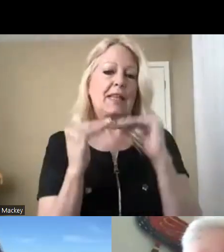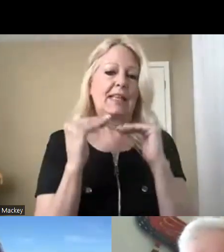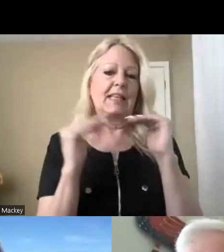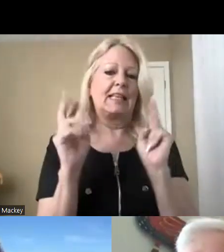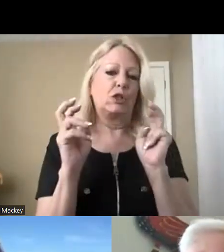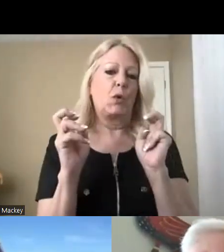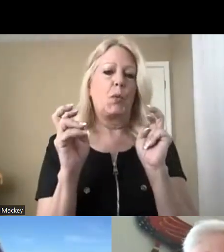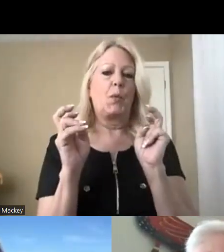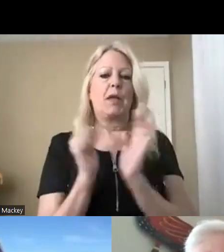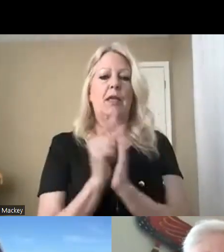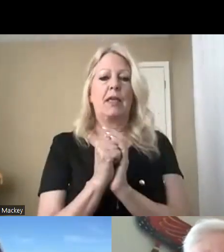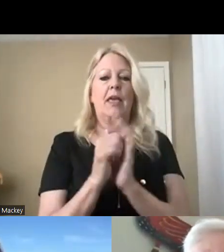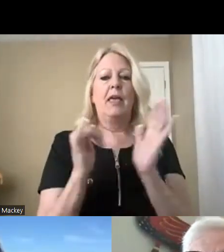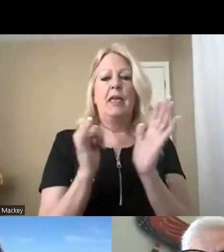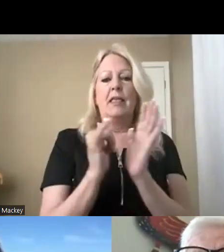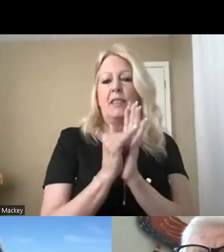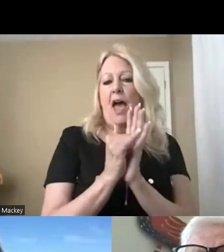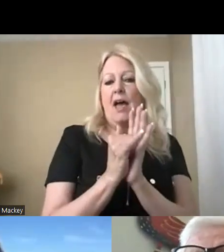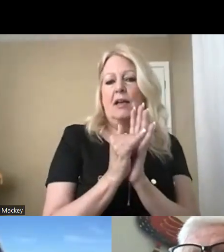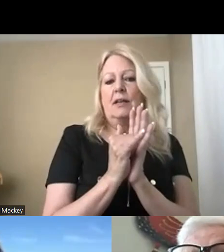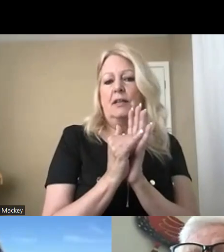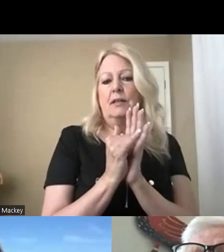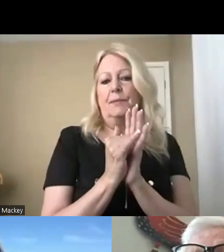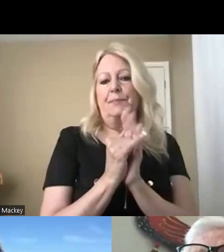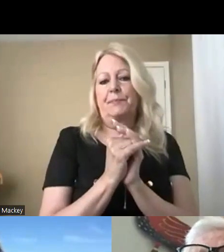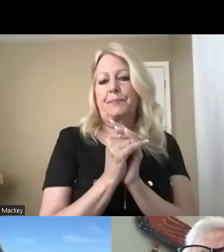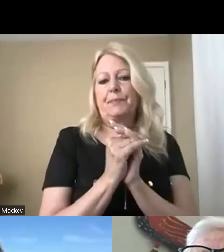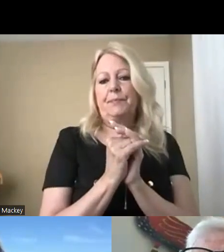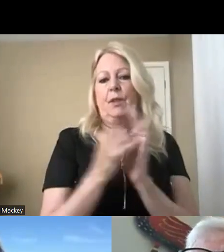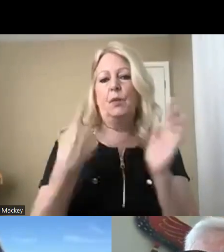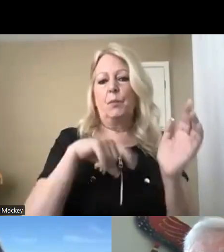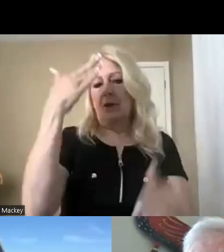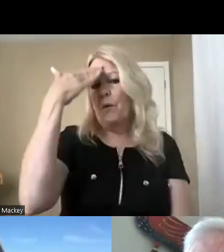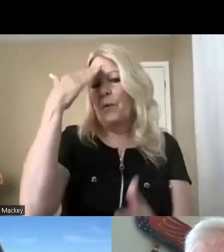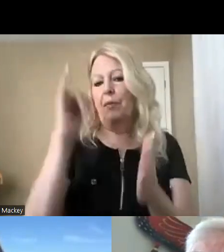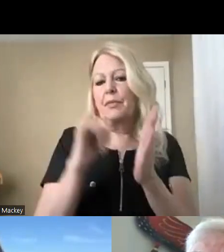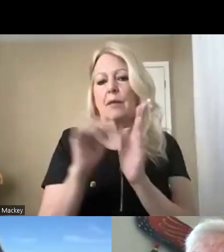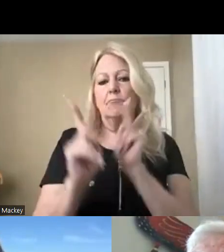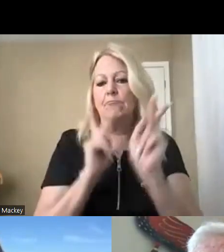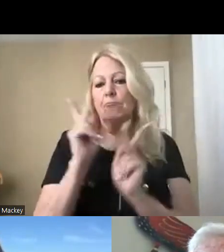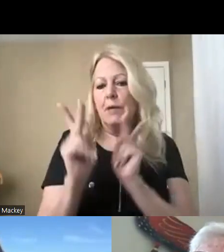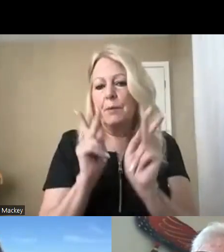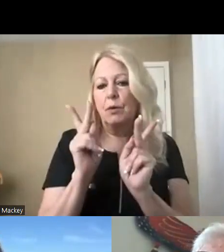this work group, in the sense that, we know that people who,